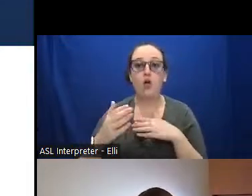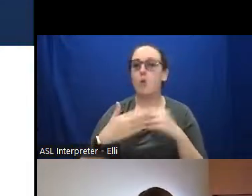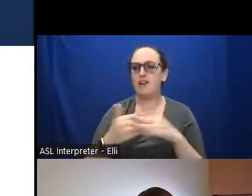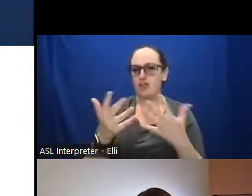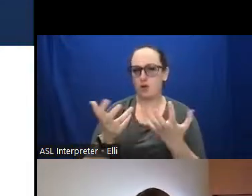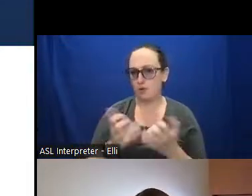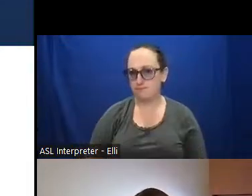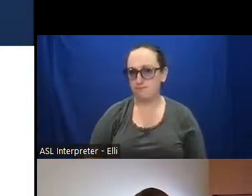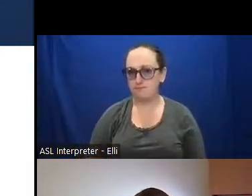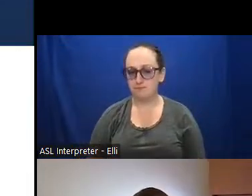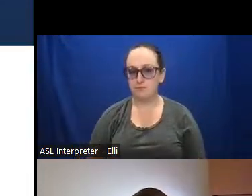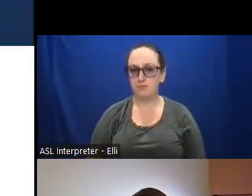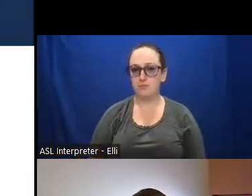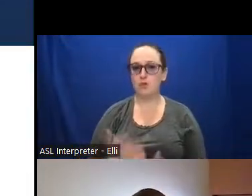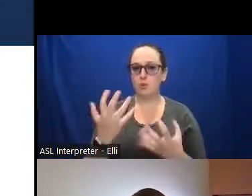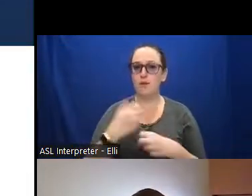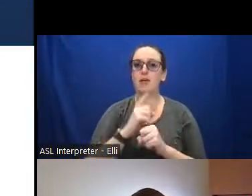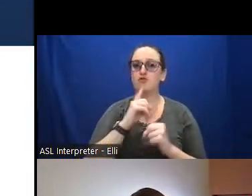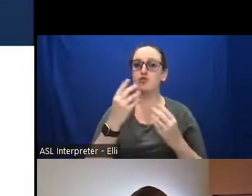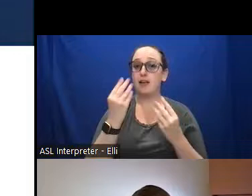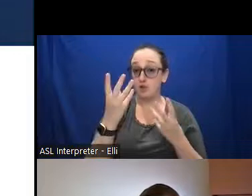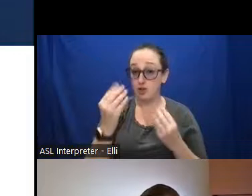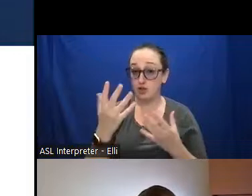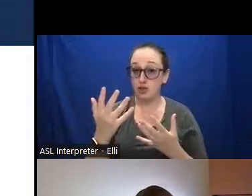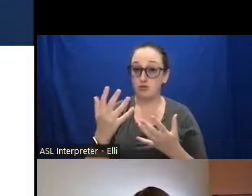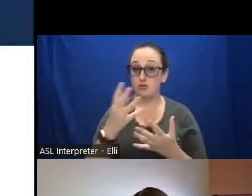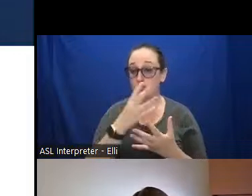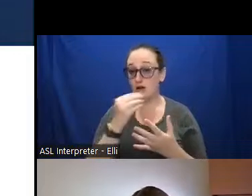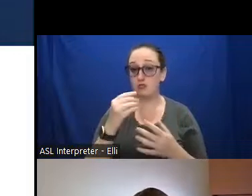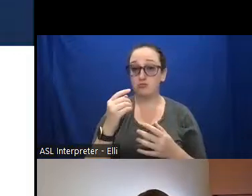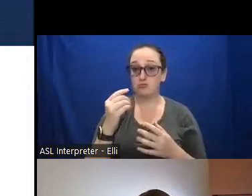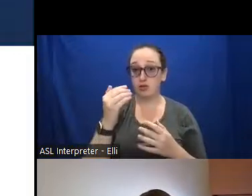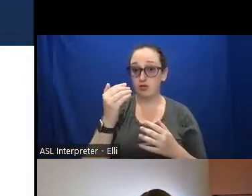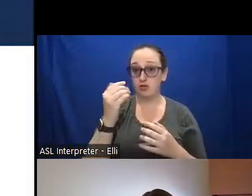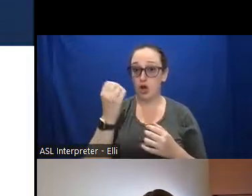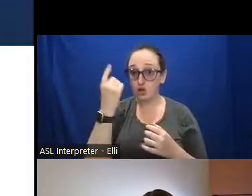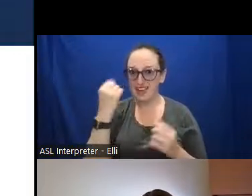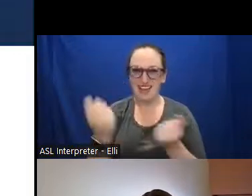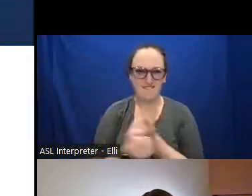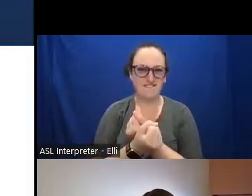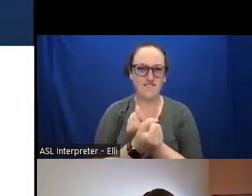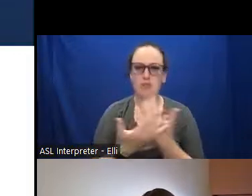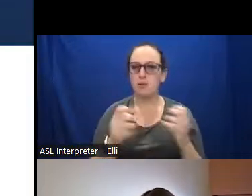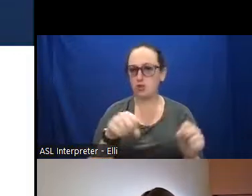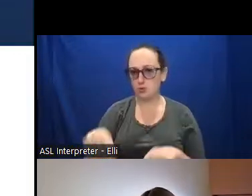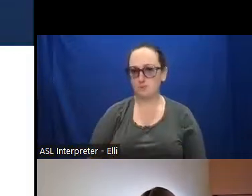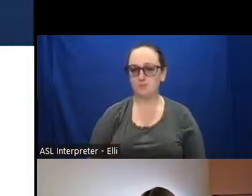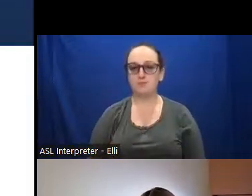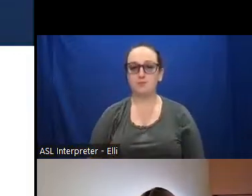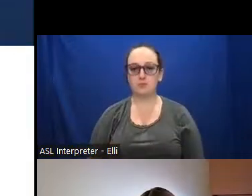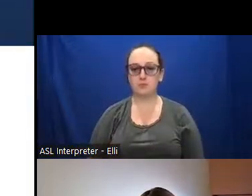us, if for nothing else, just to gather information and make an informed decision about how to move forward. And I always like